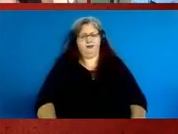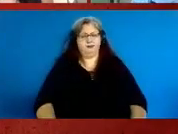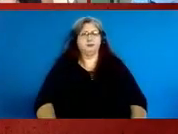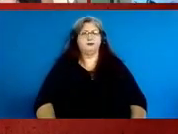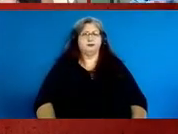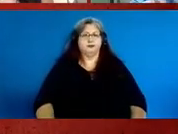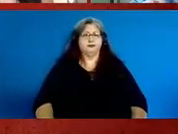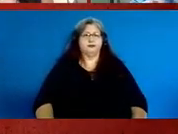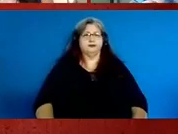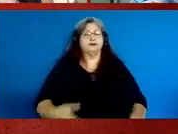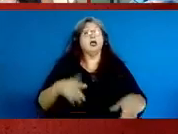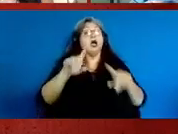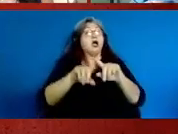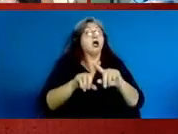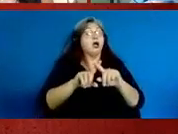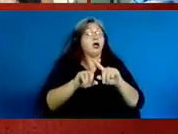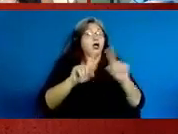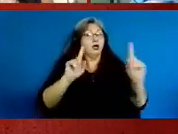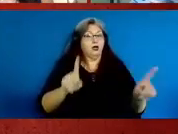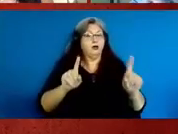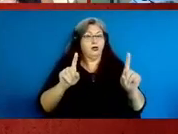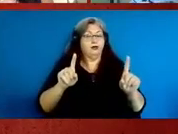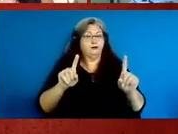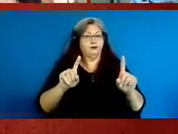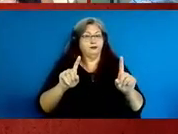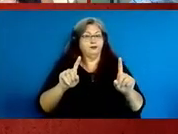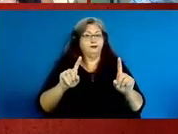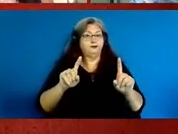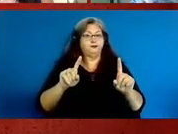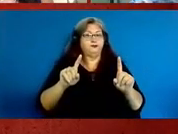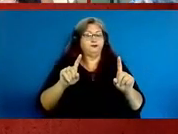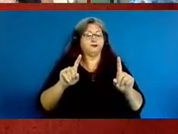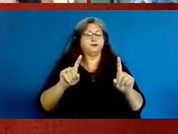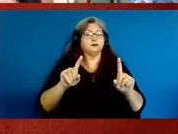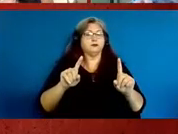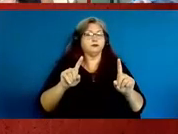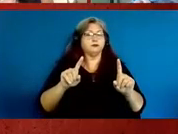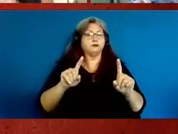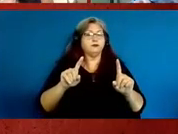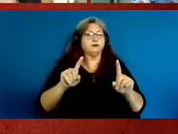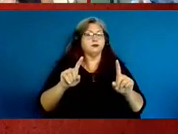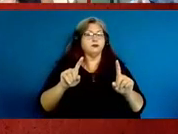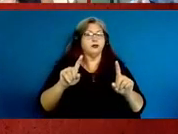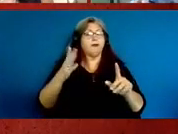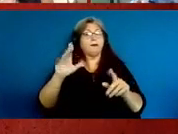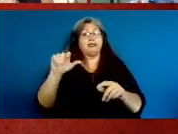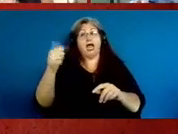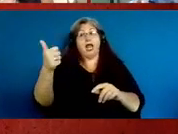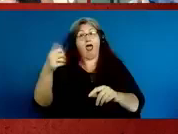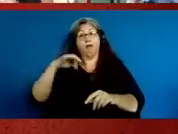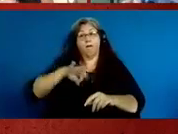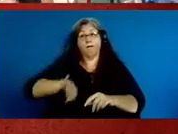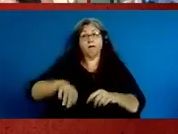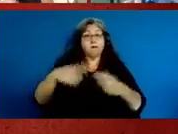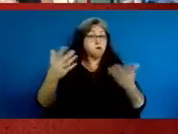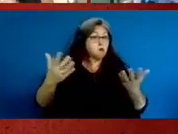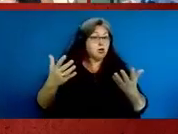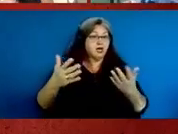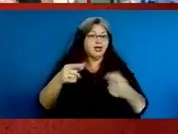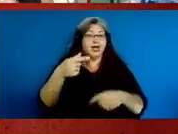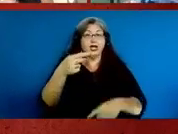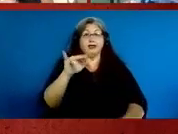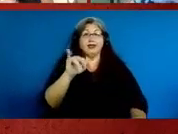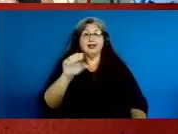do? However, the something a good may also come from this is that the Guinness Book